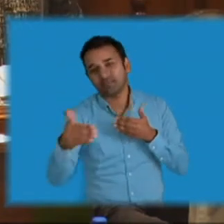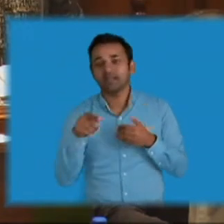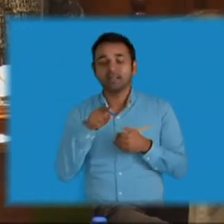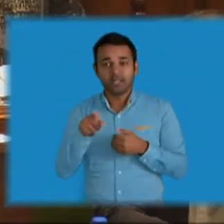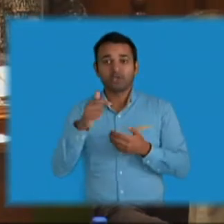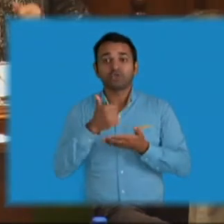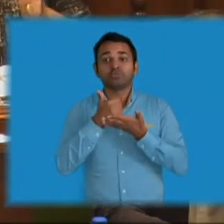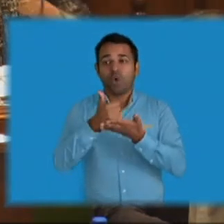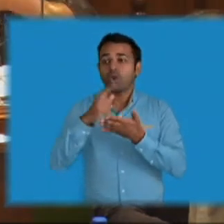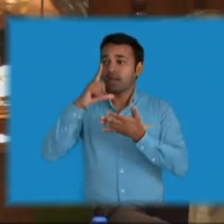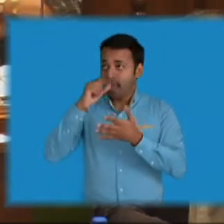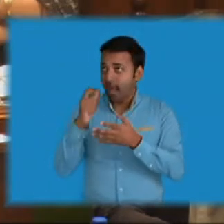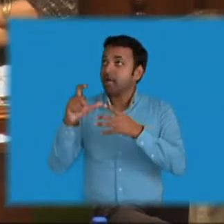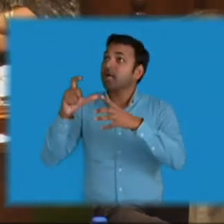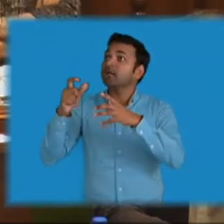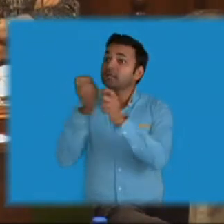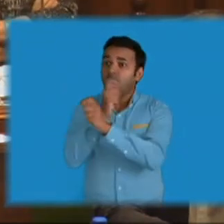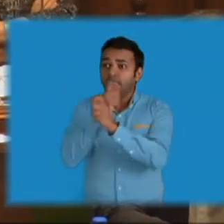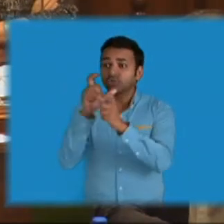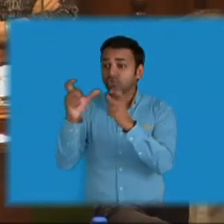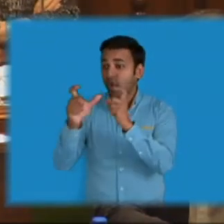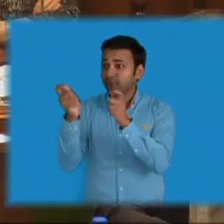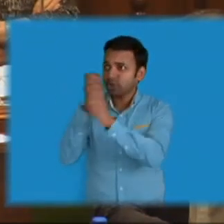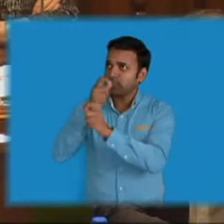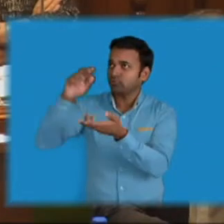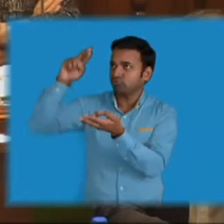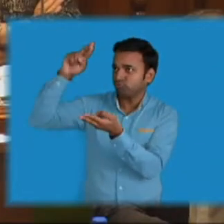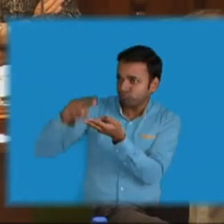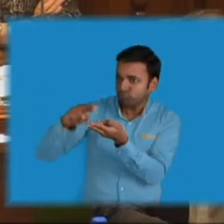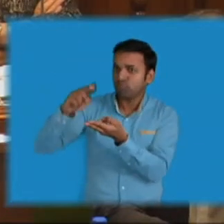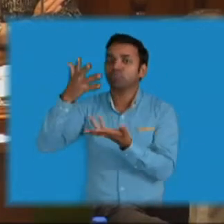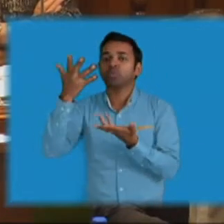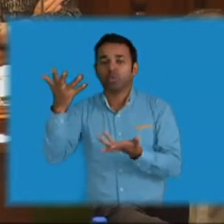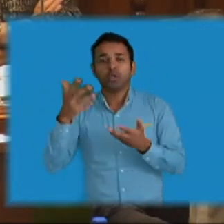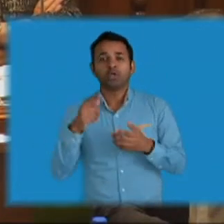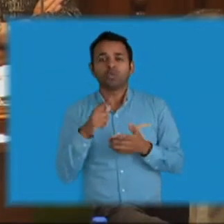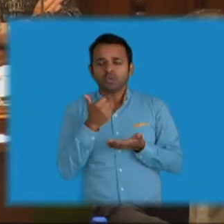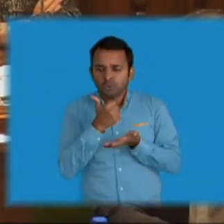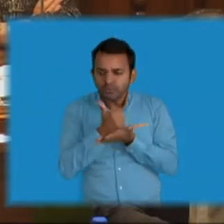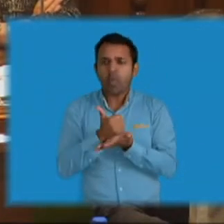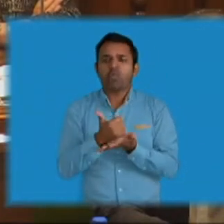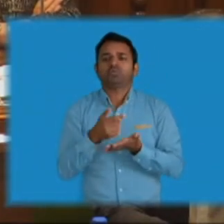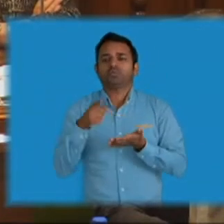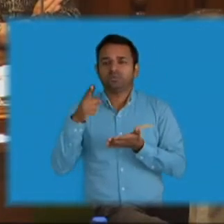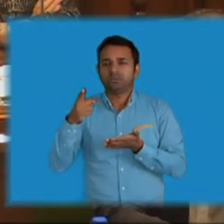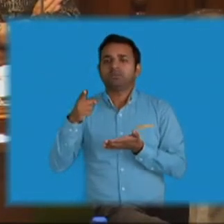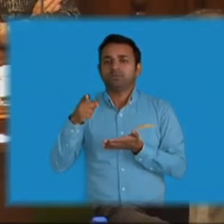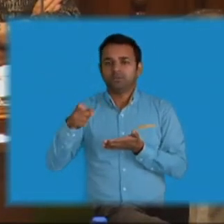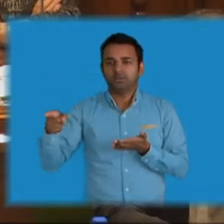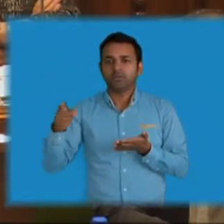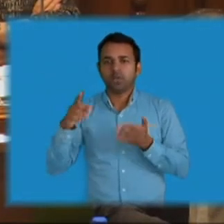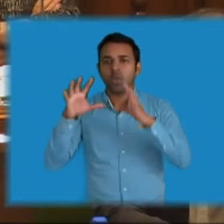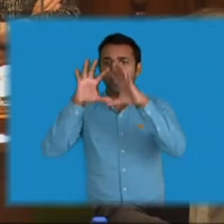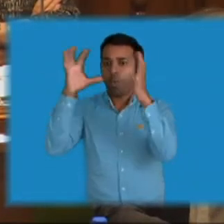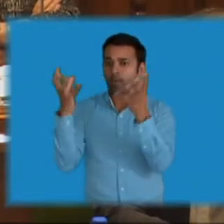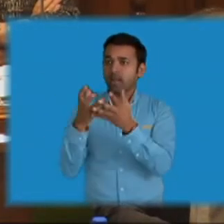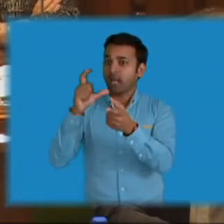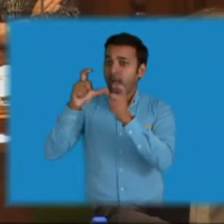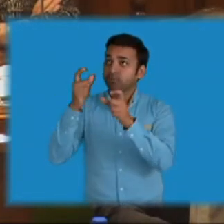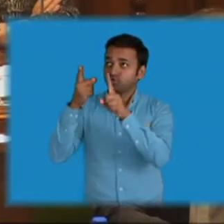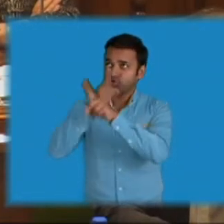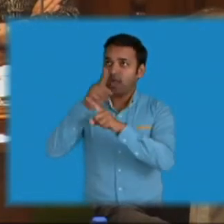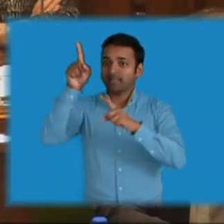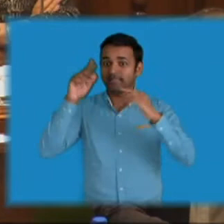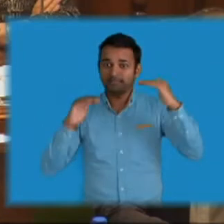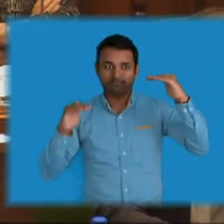and adaptation strategies, charting a new course in the global climate effort. Madam Speaker, there has been a